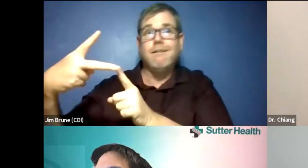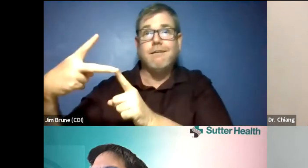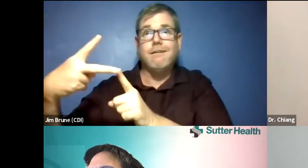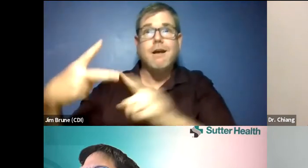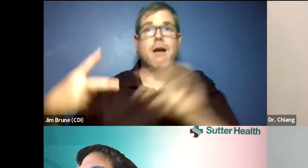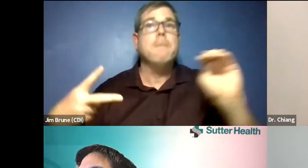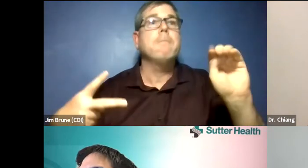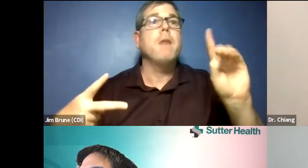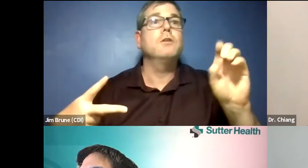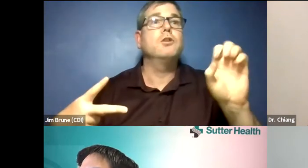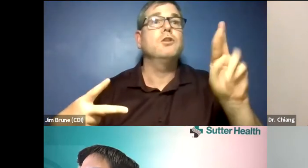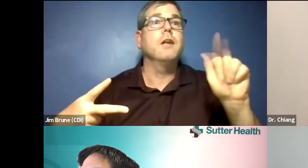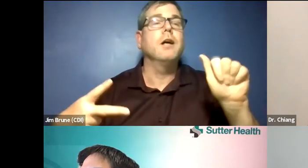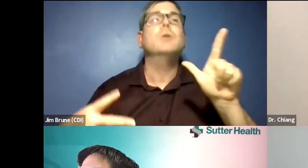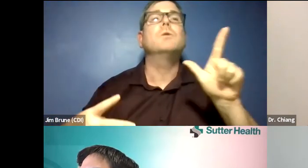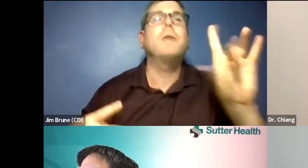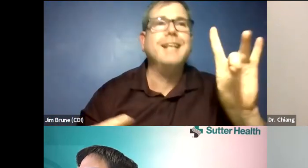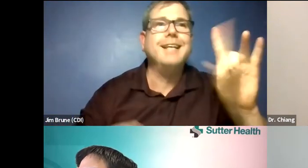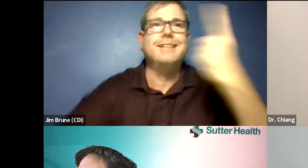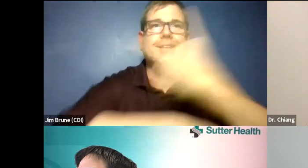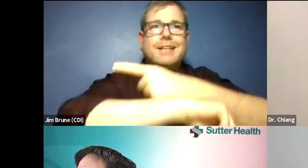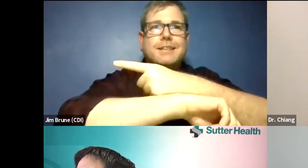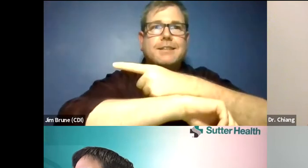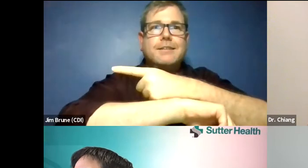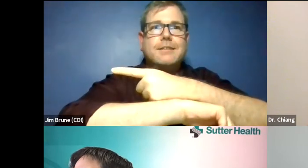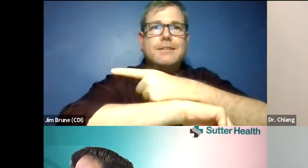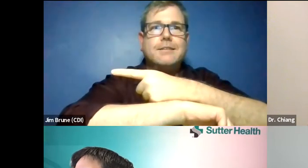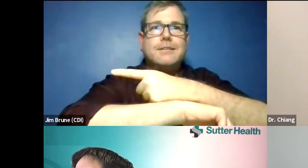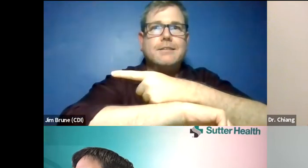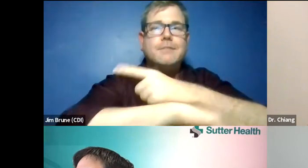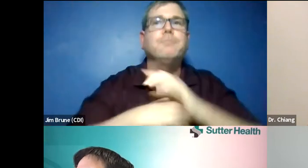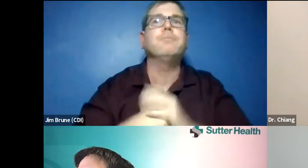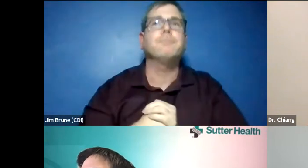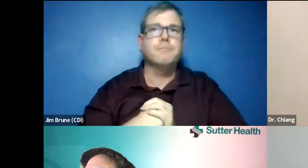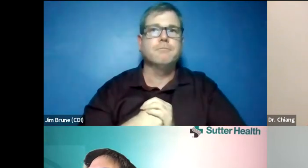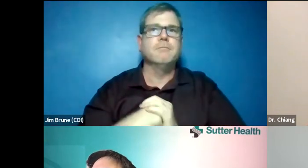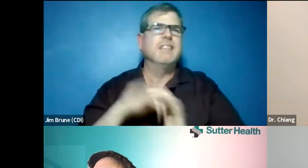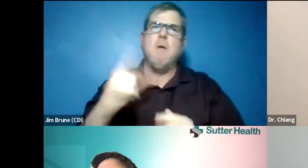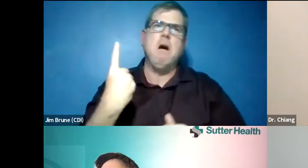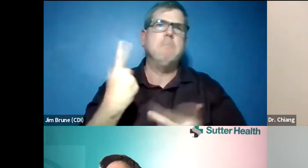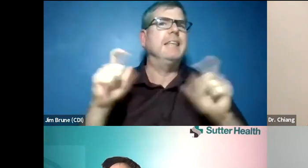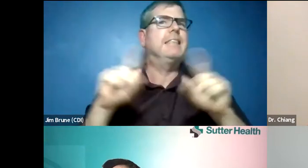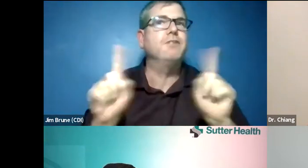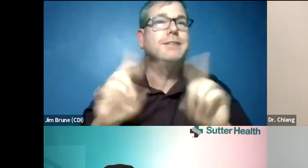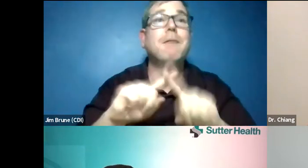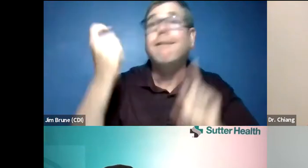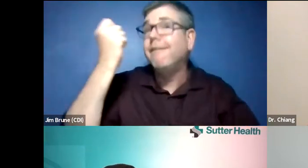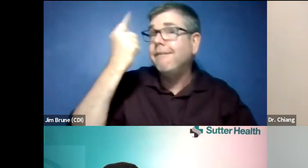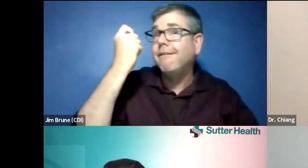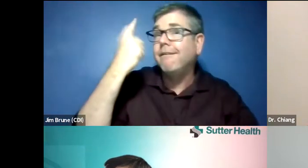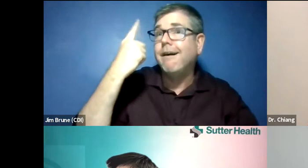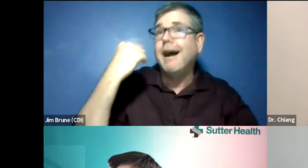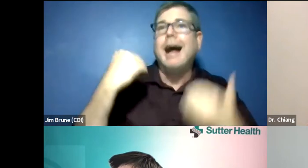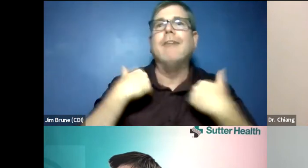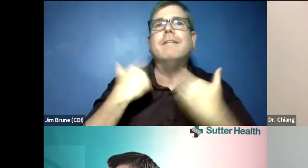the real difference. Now, there is some storage differences too. So the Pfizer vaccine, and this is probably not very interesting to you